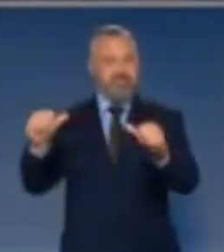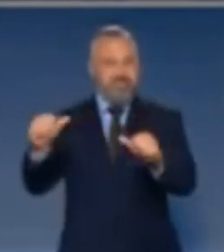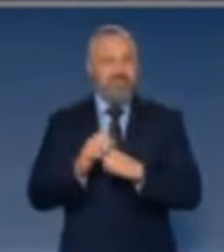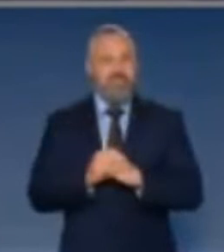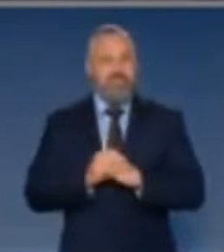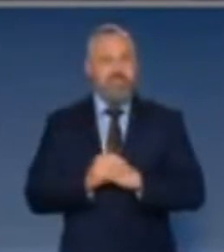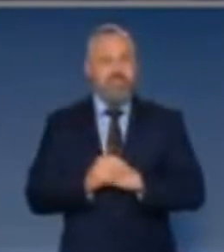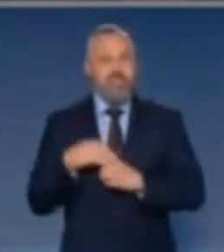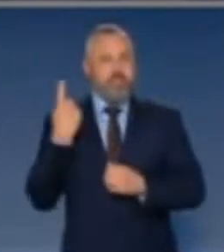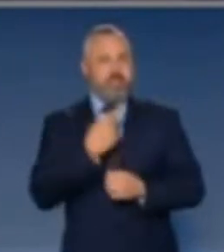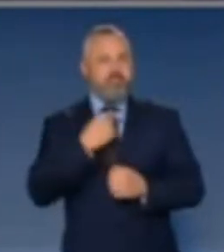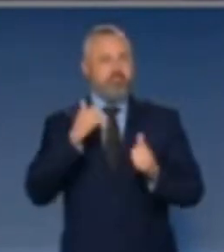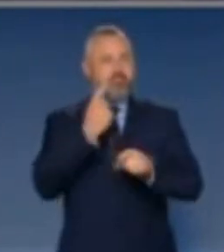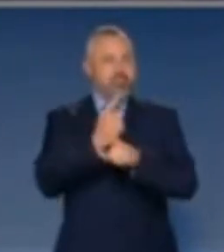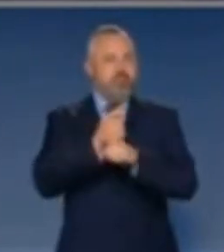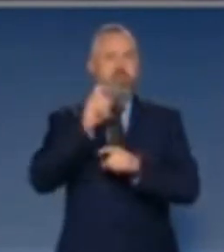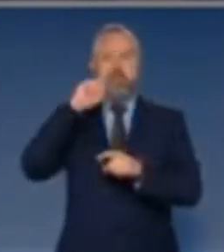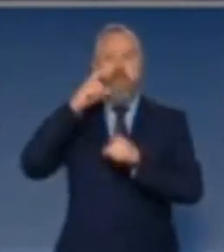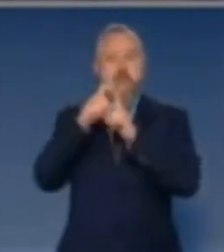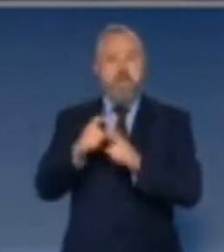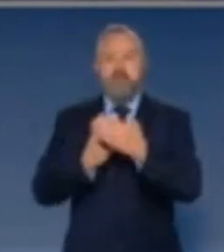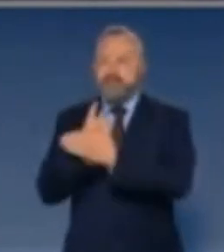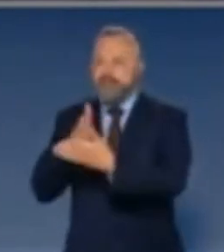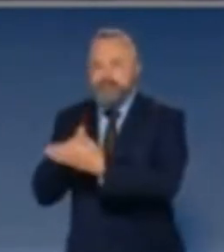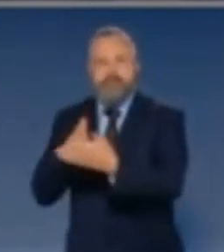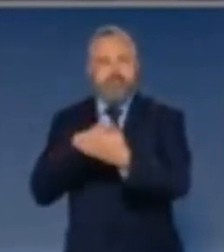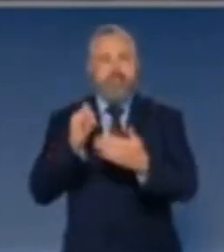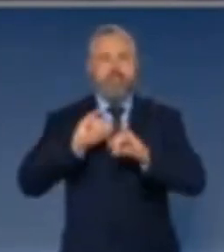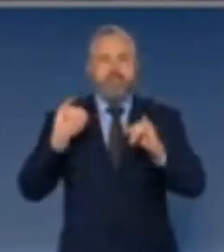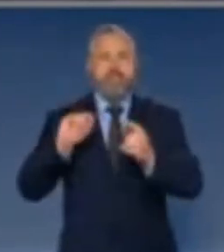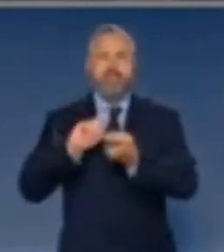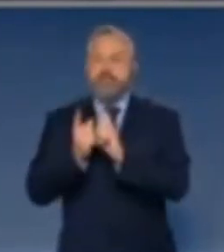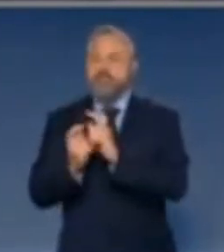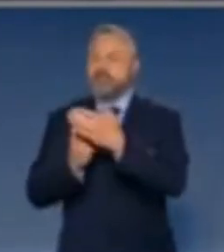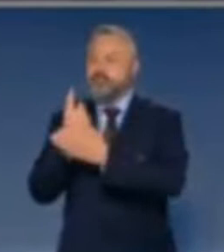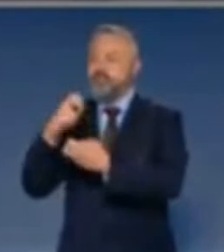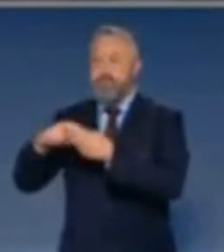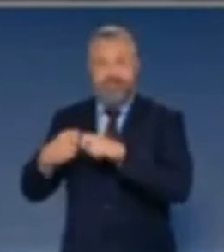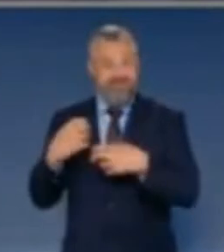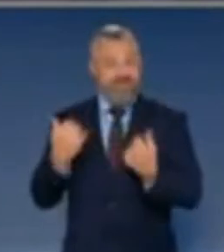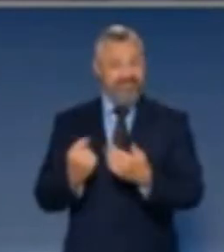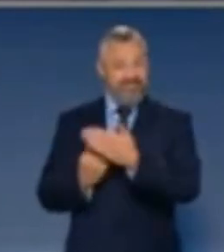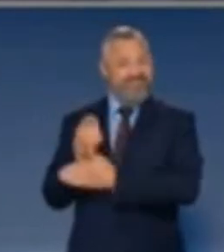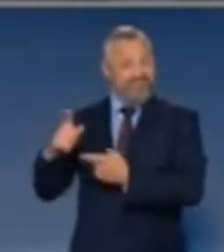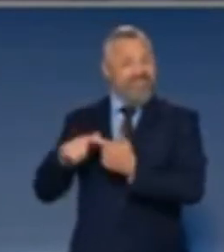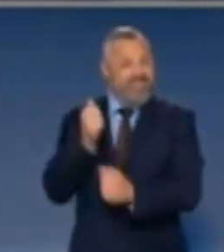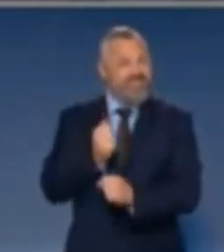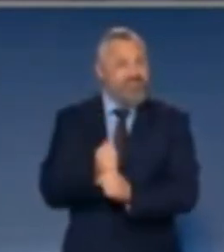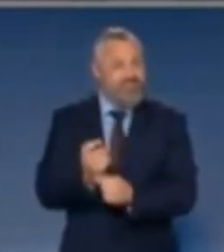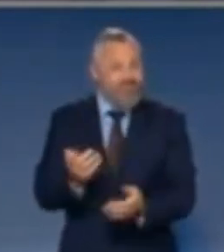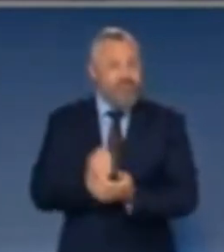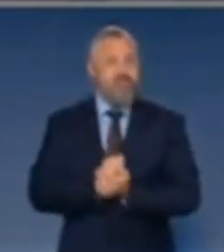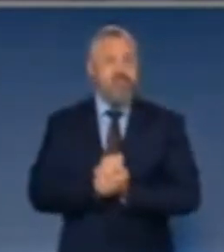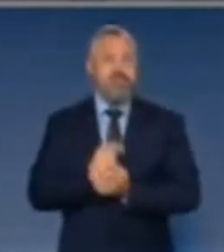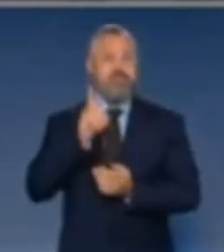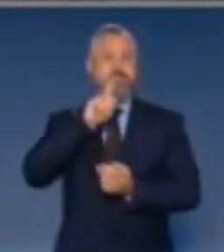would be issues. The one that occurred this week was earlier and certainly more concerning than that which was anticipated.